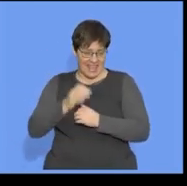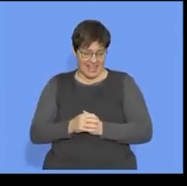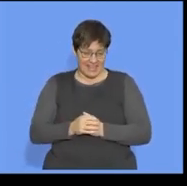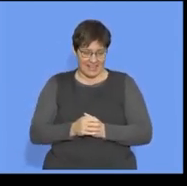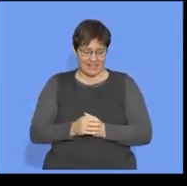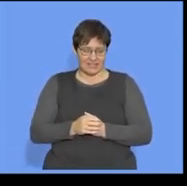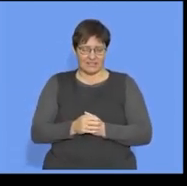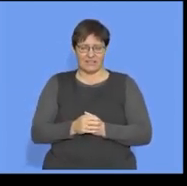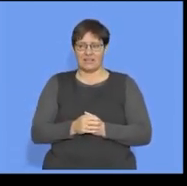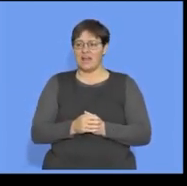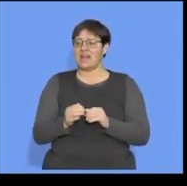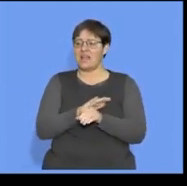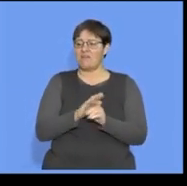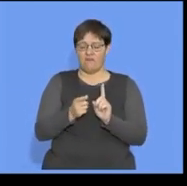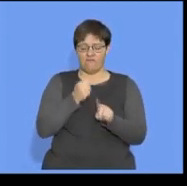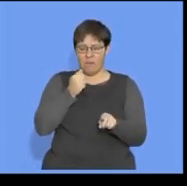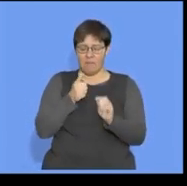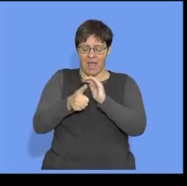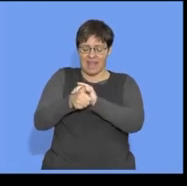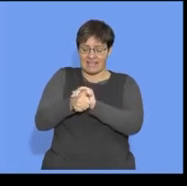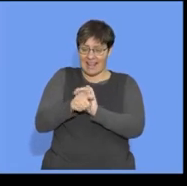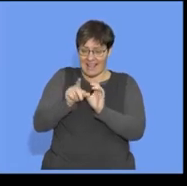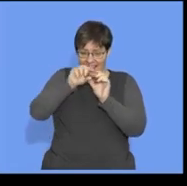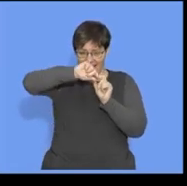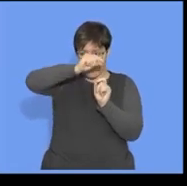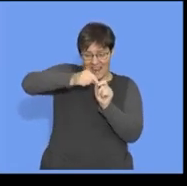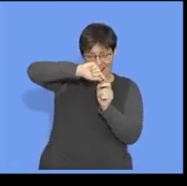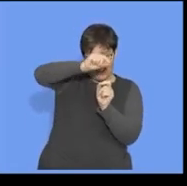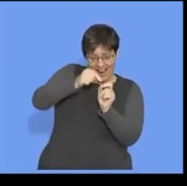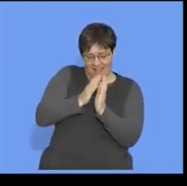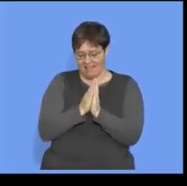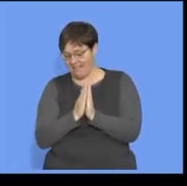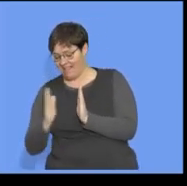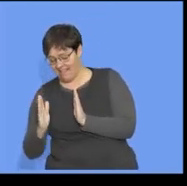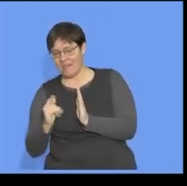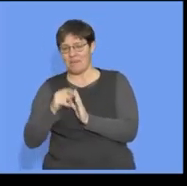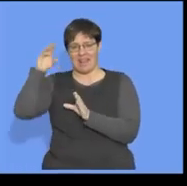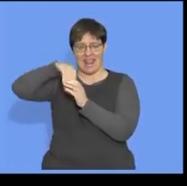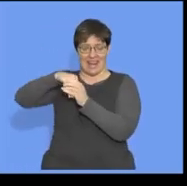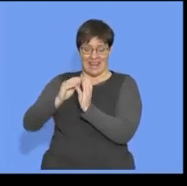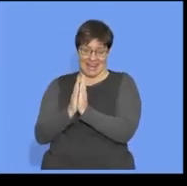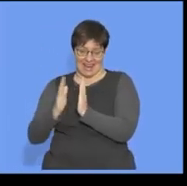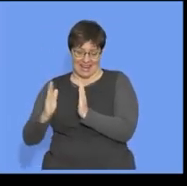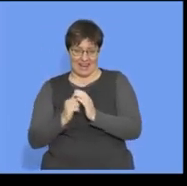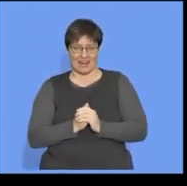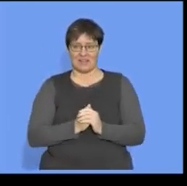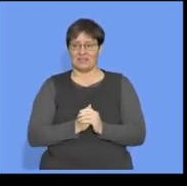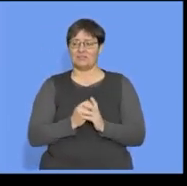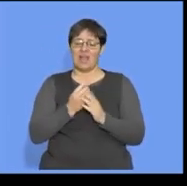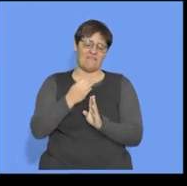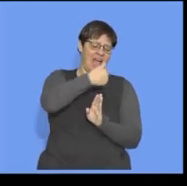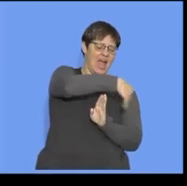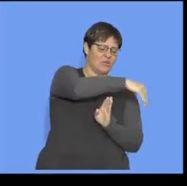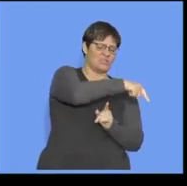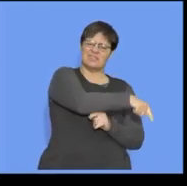will cover from the canals here inside. That is the inner ear. That we've got the